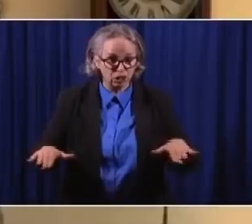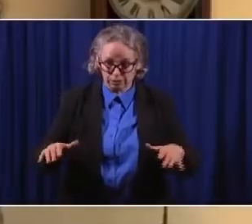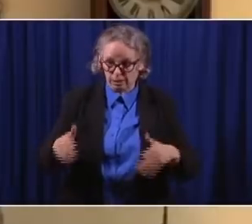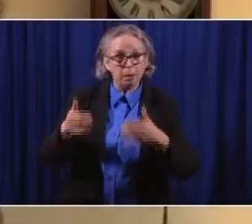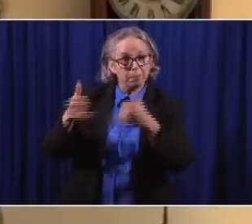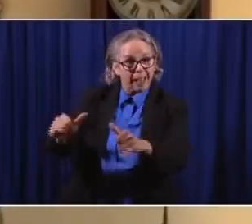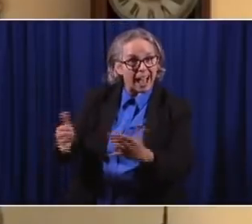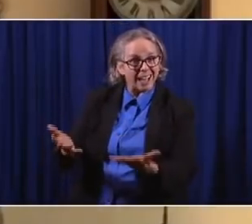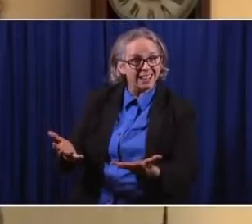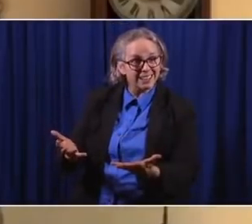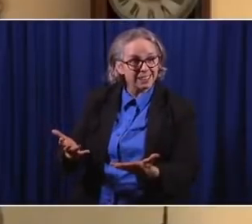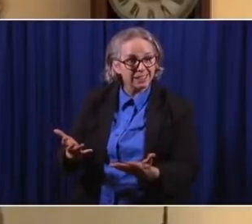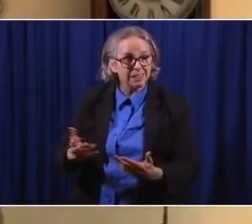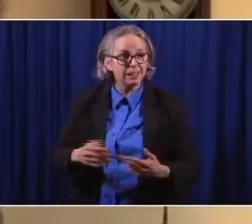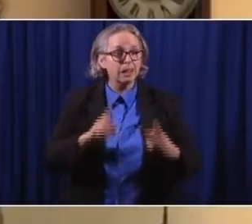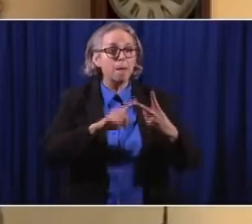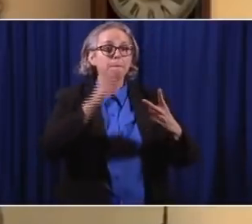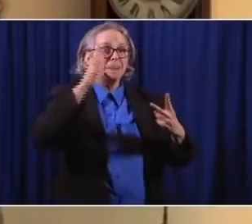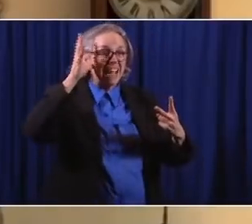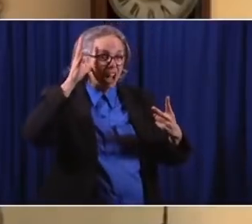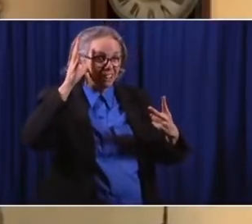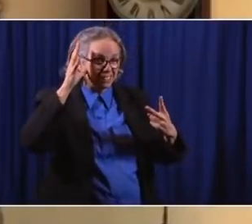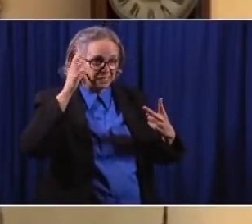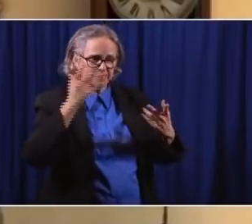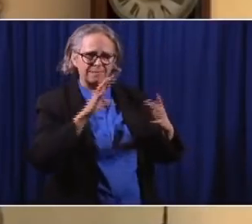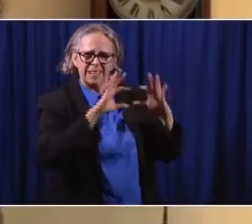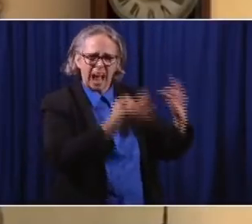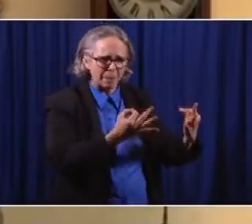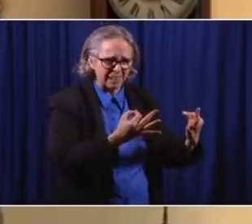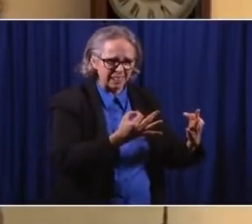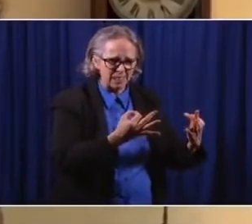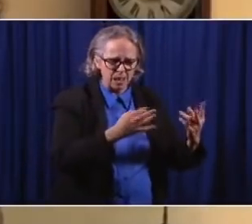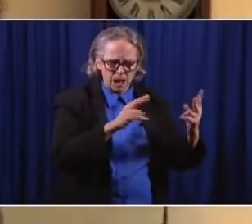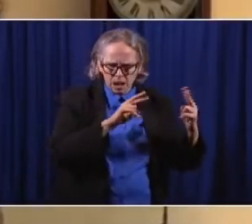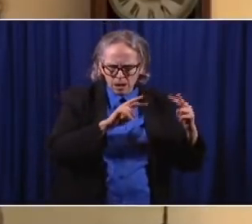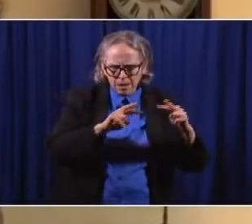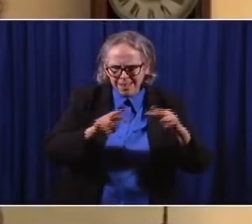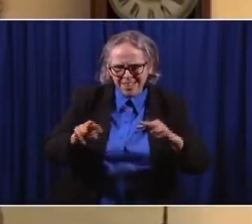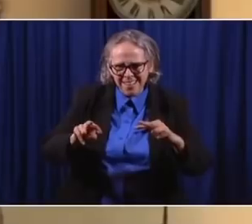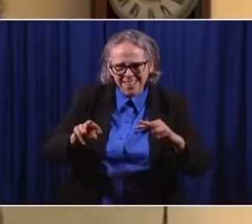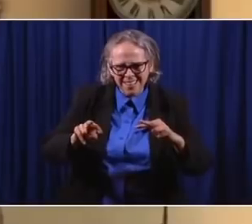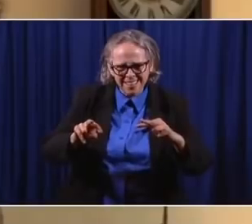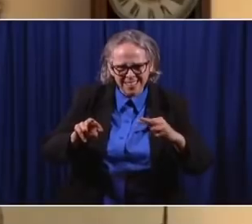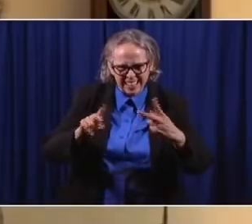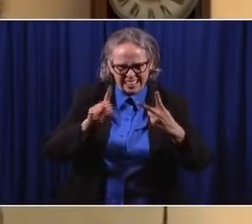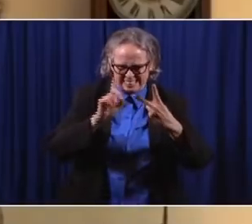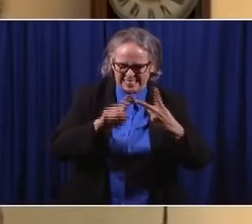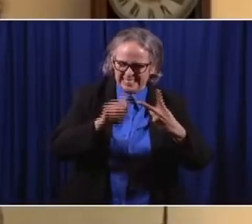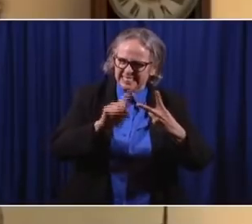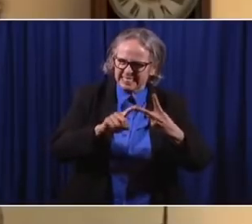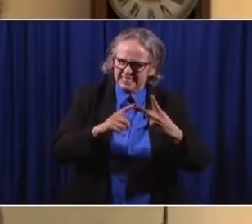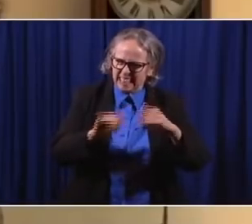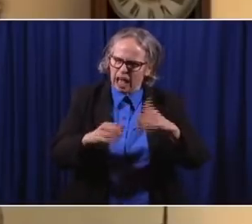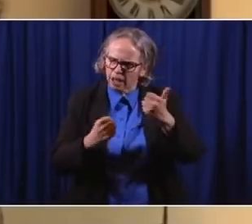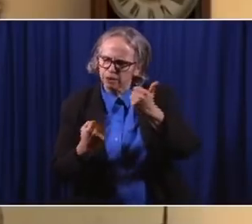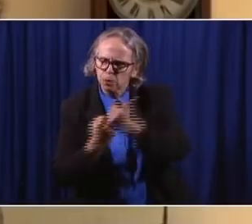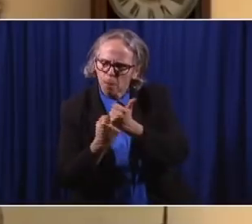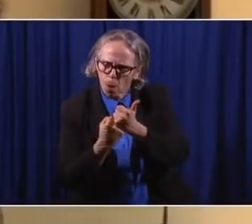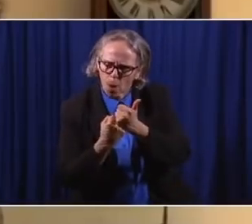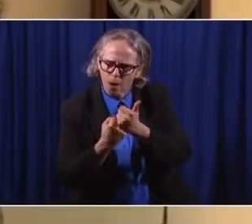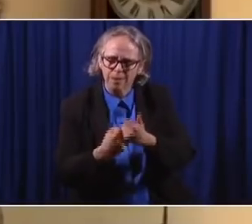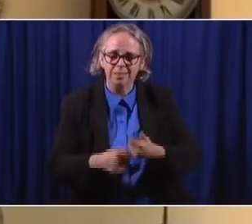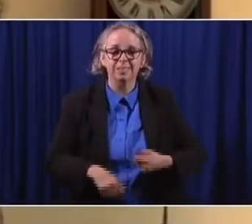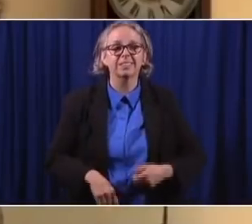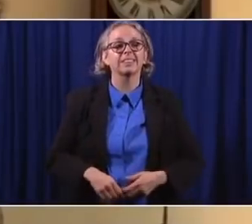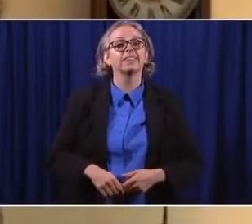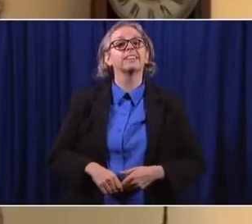want the parents or whoever is important in that child's life to be able to go to the game. And so we set